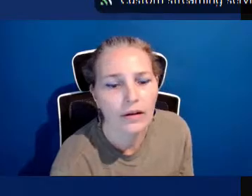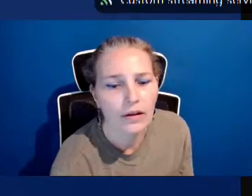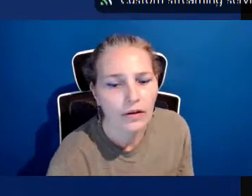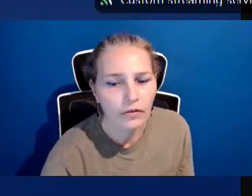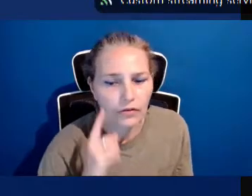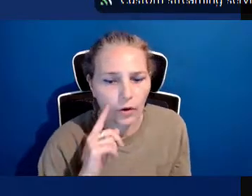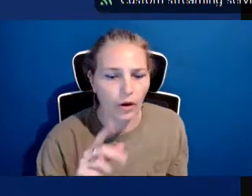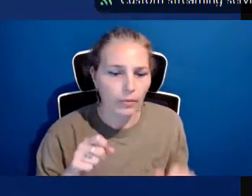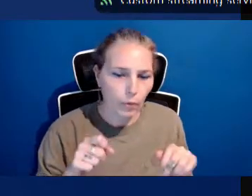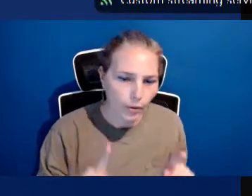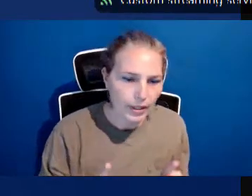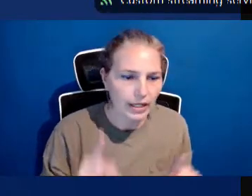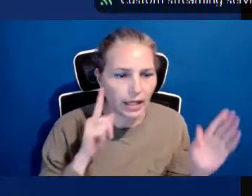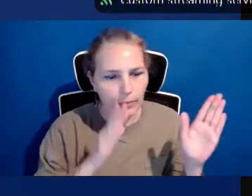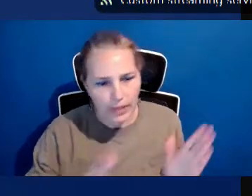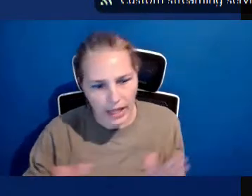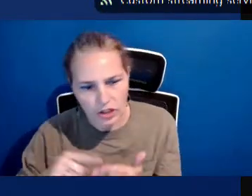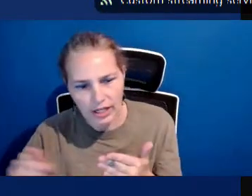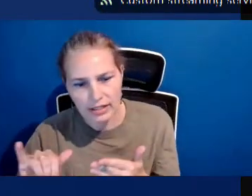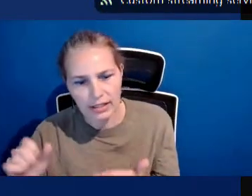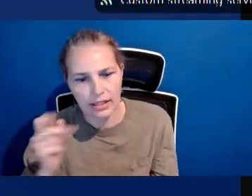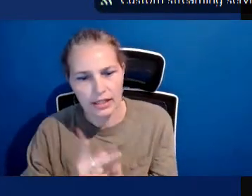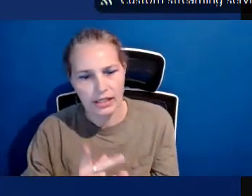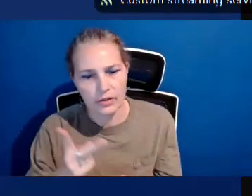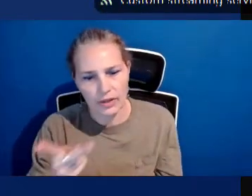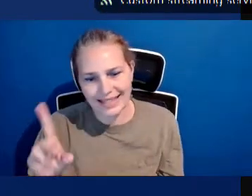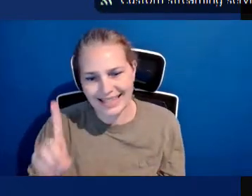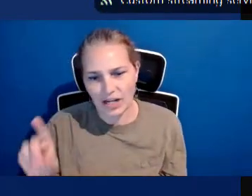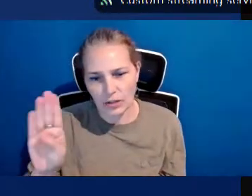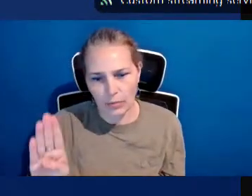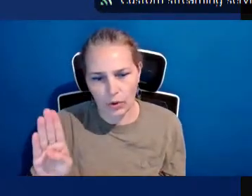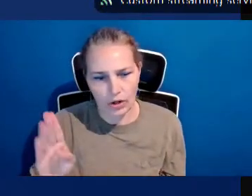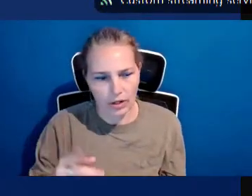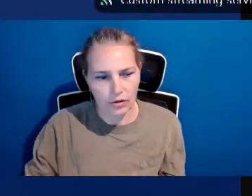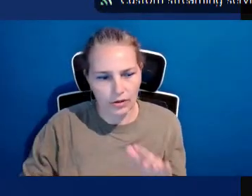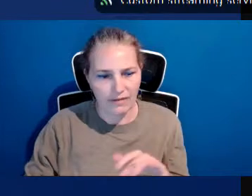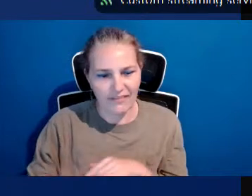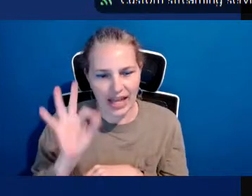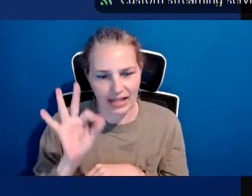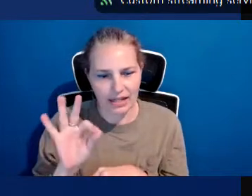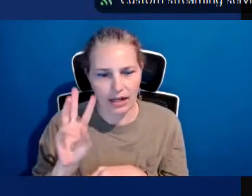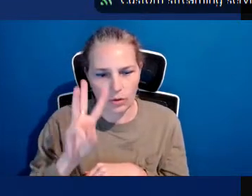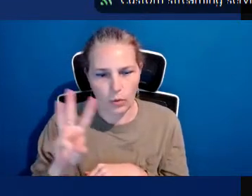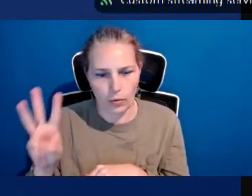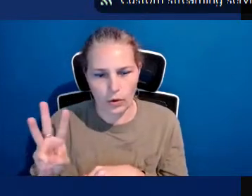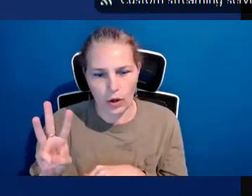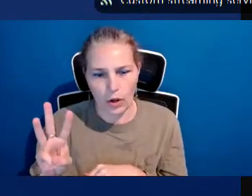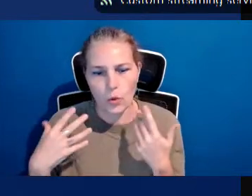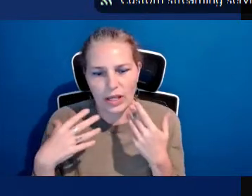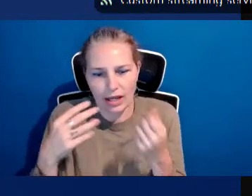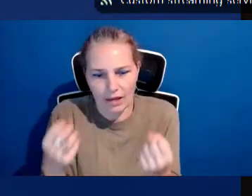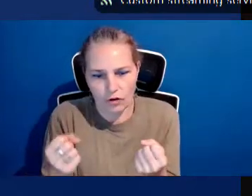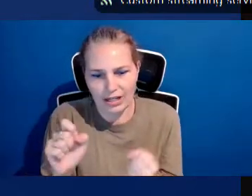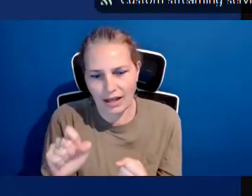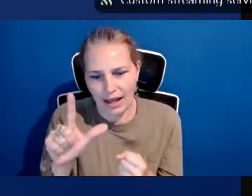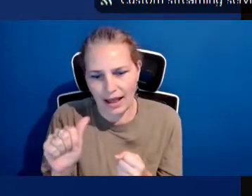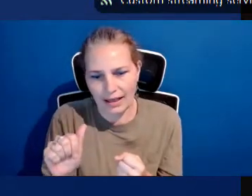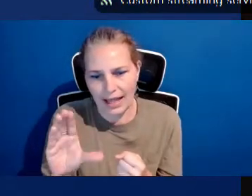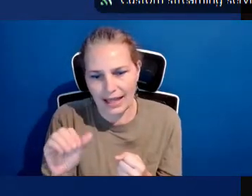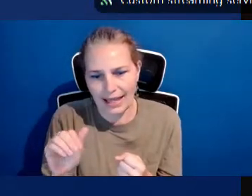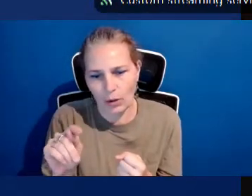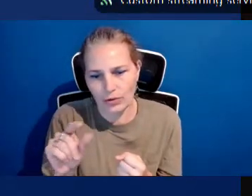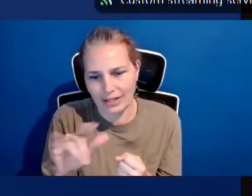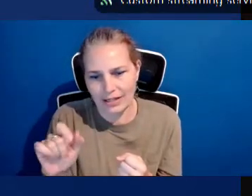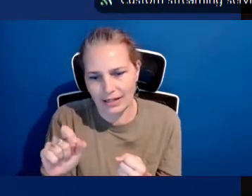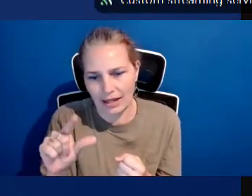this dashboard displayed on the screen can be found at our recovery.lacounty.gov site on the rebuilding section, and it's